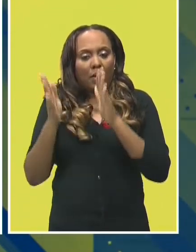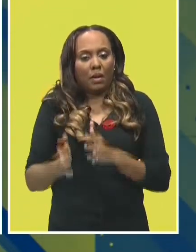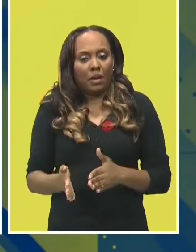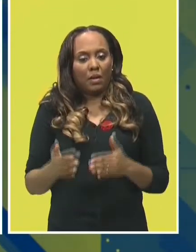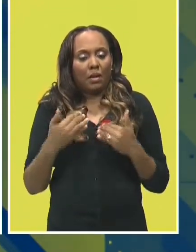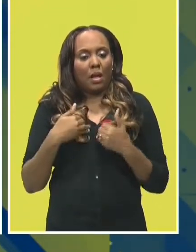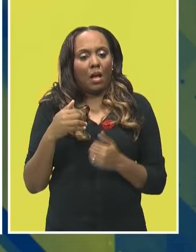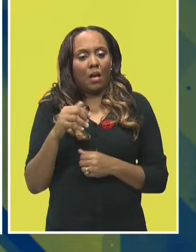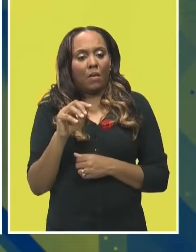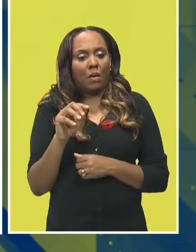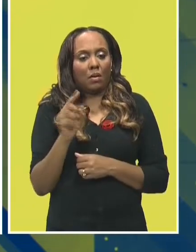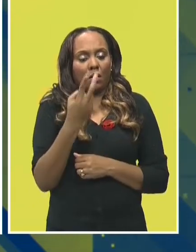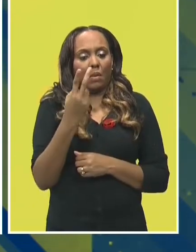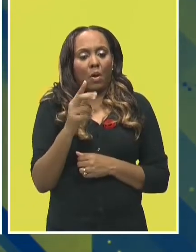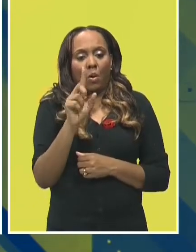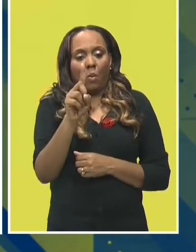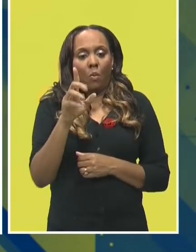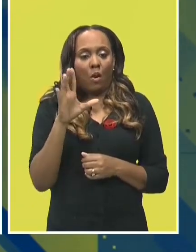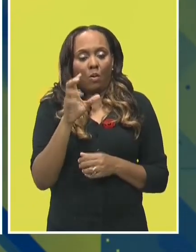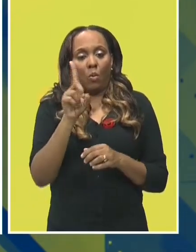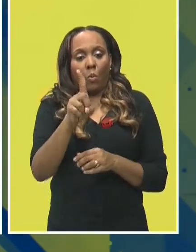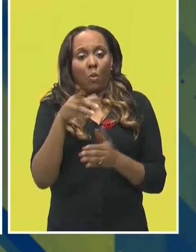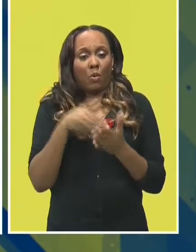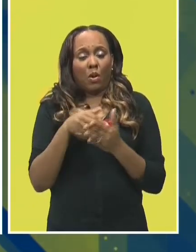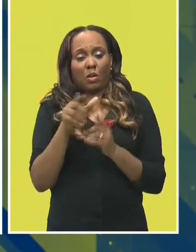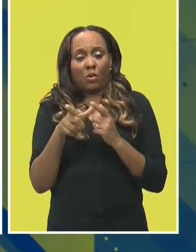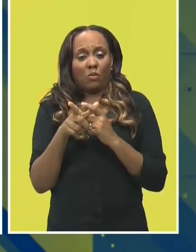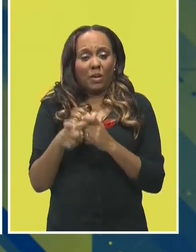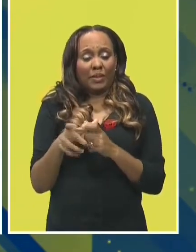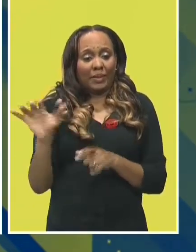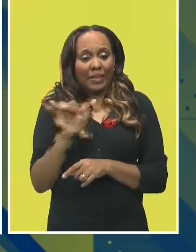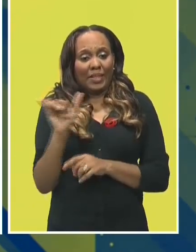double 1,000 runs and 50 wickets in the same season in